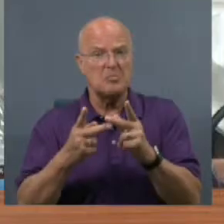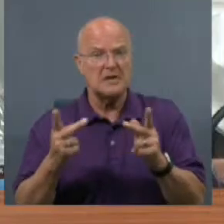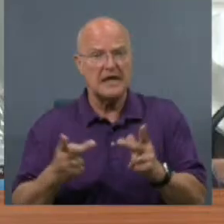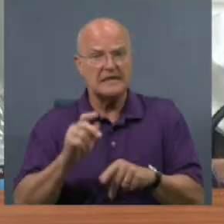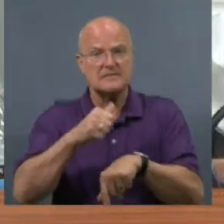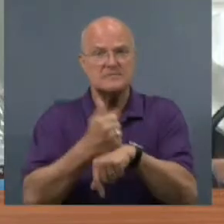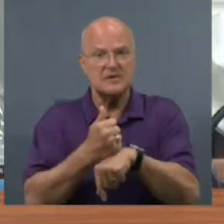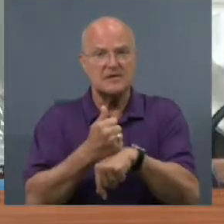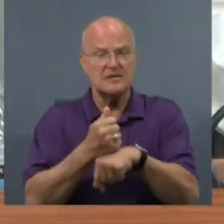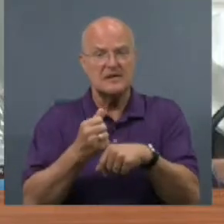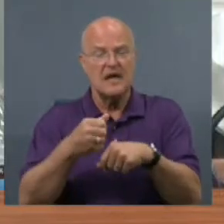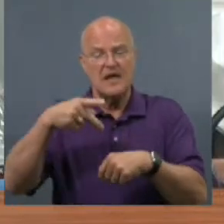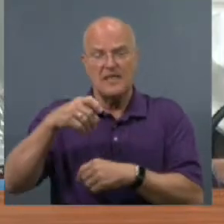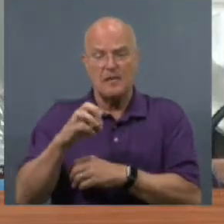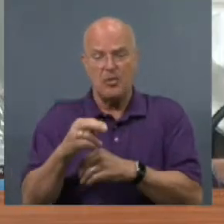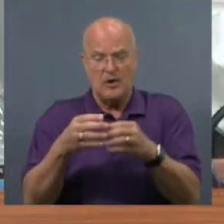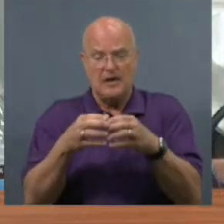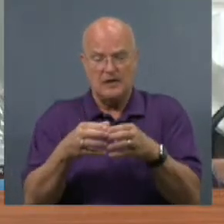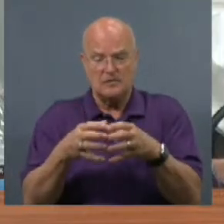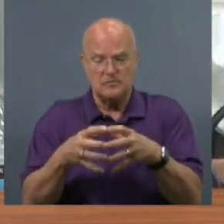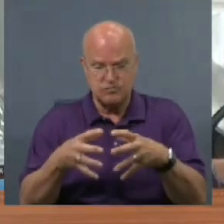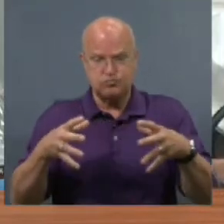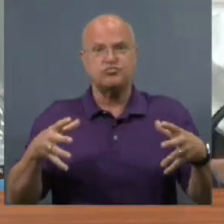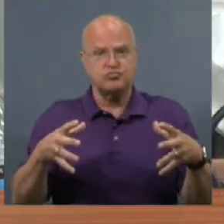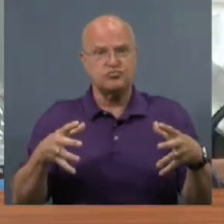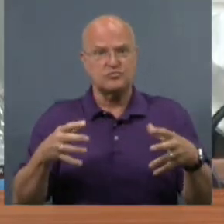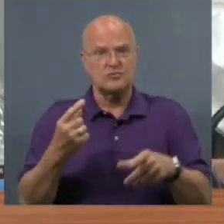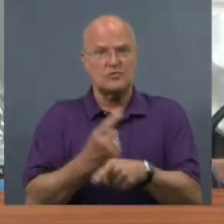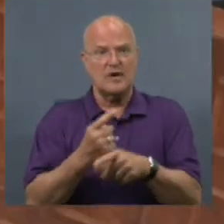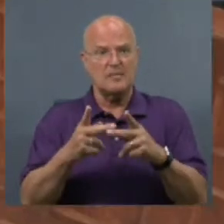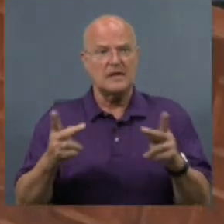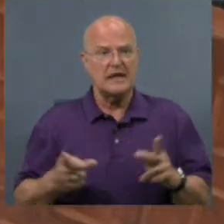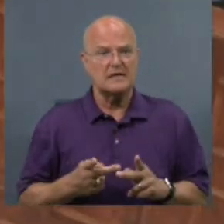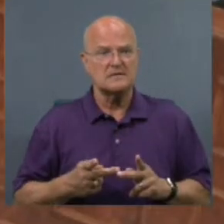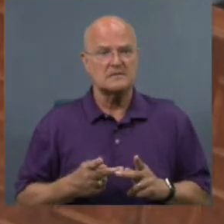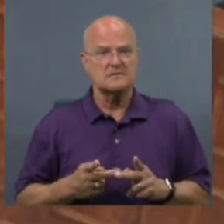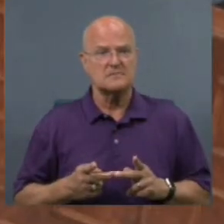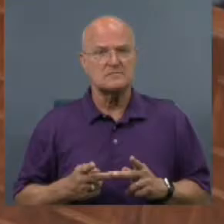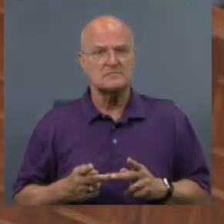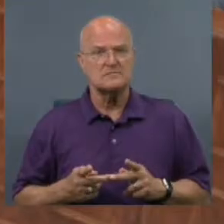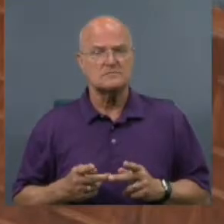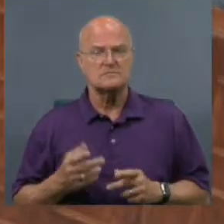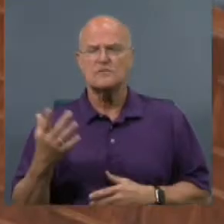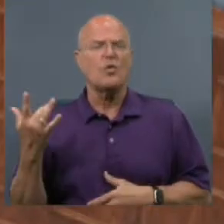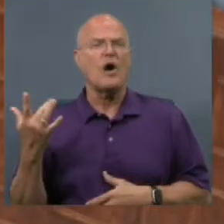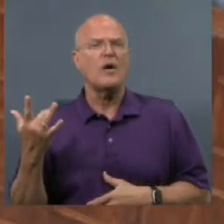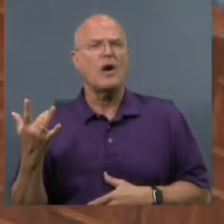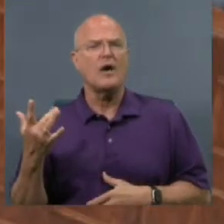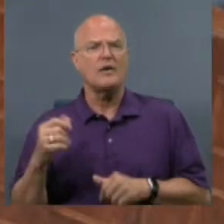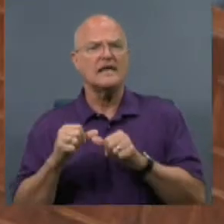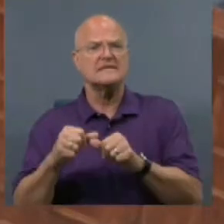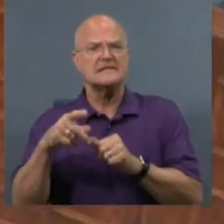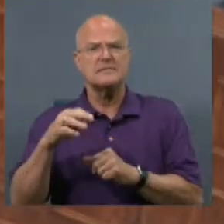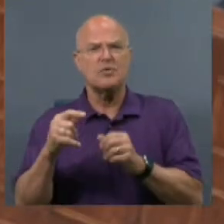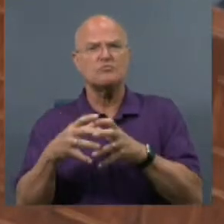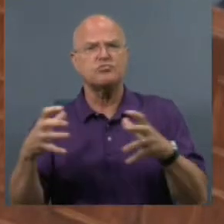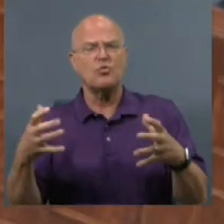go. Expansion of our port is the most logical place. Why? Well, Why can't the existing port